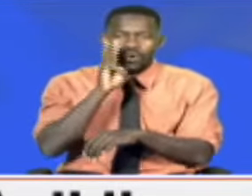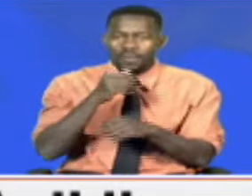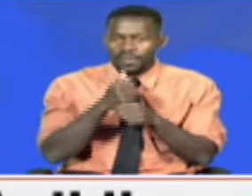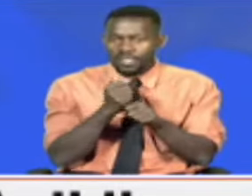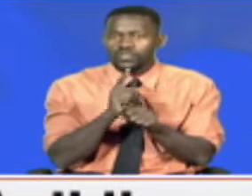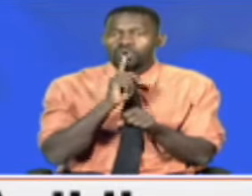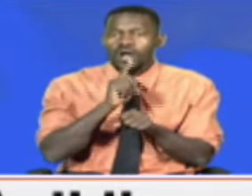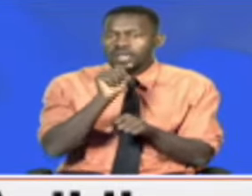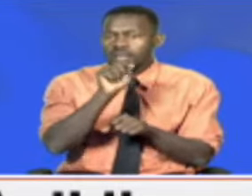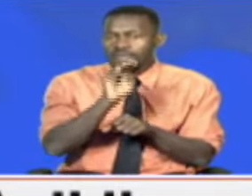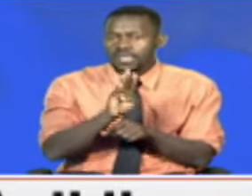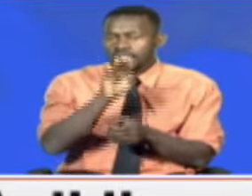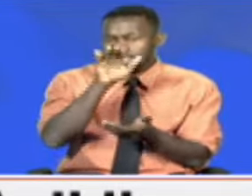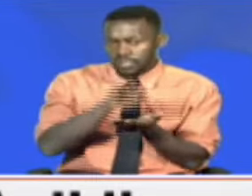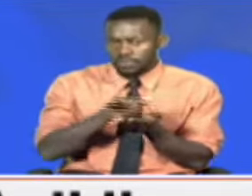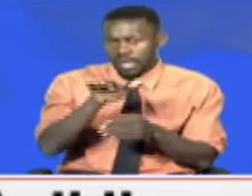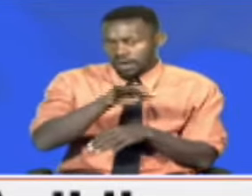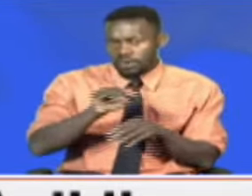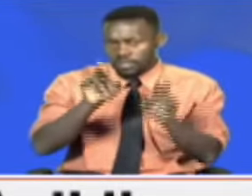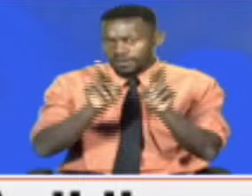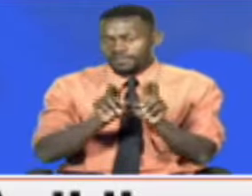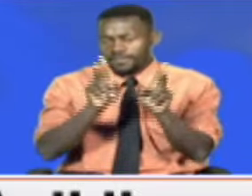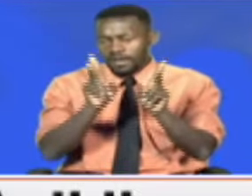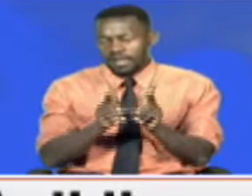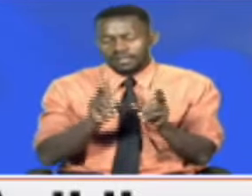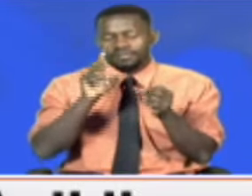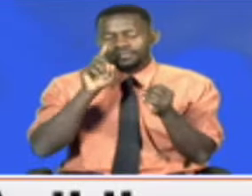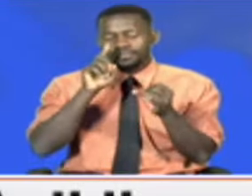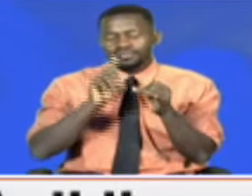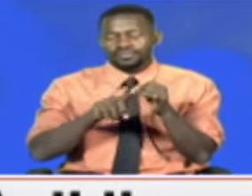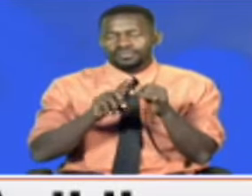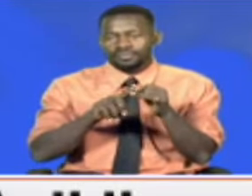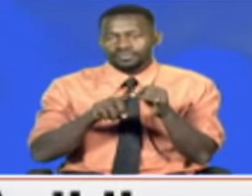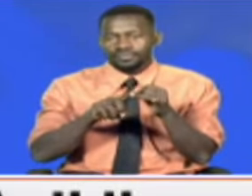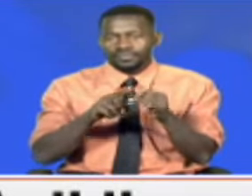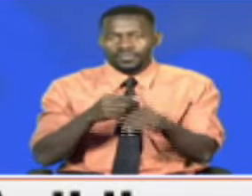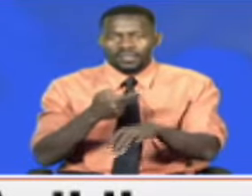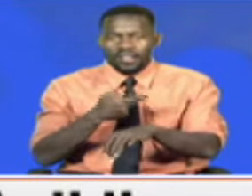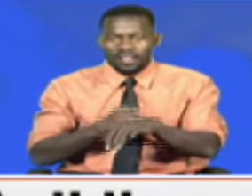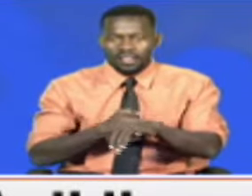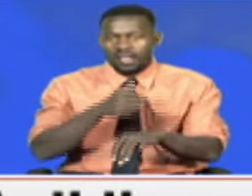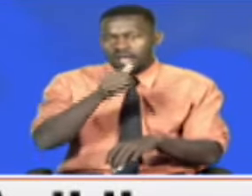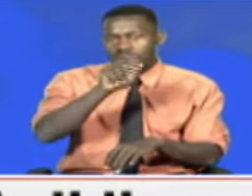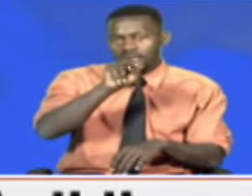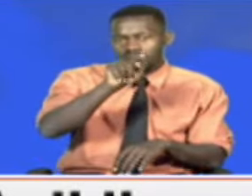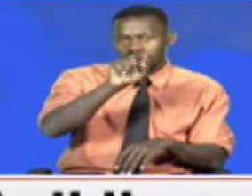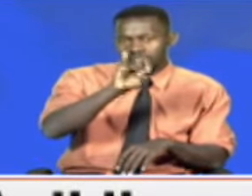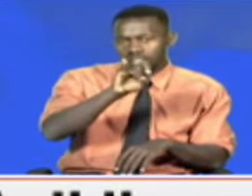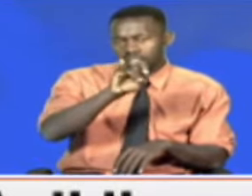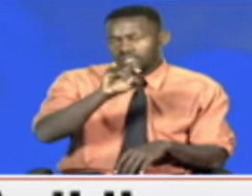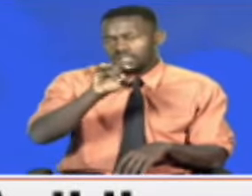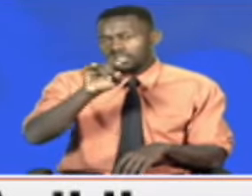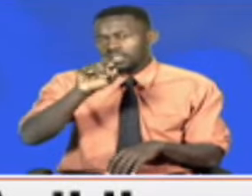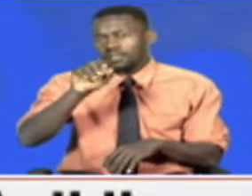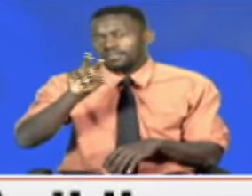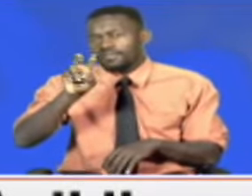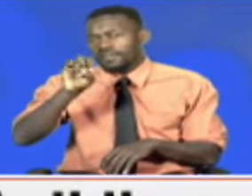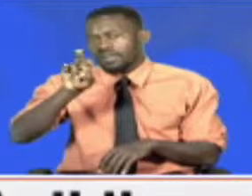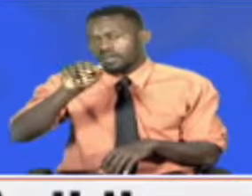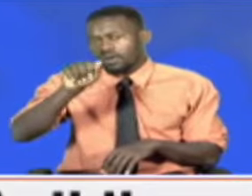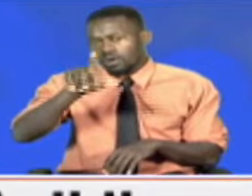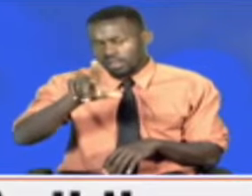TB in our region, and the second one is the injectable antiretroviral medication, and these are drugs to